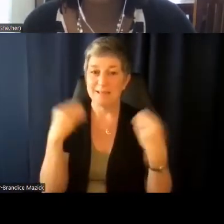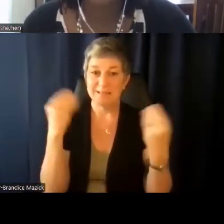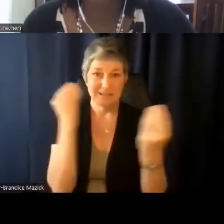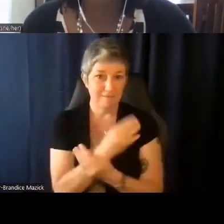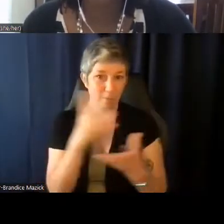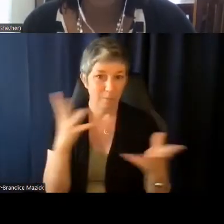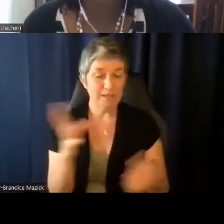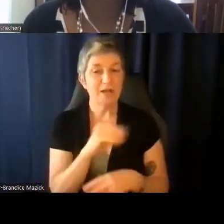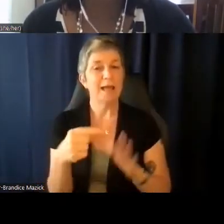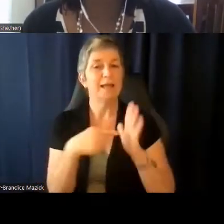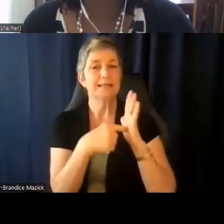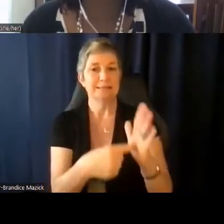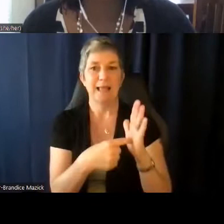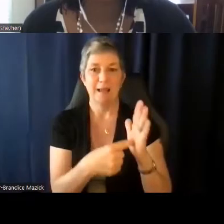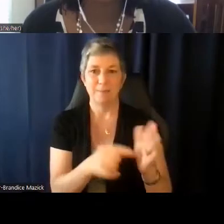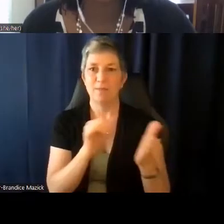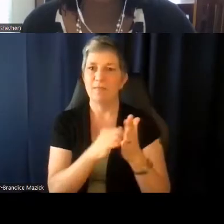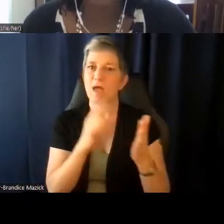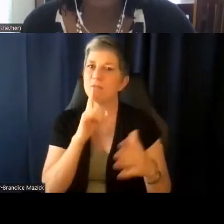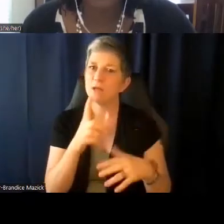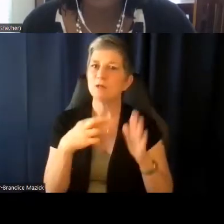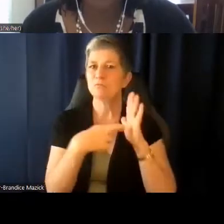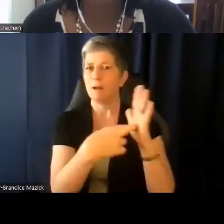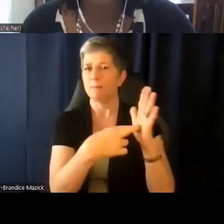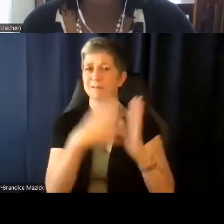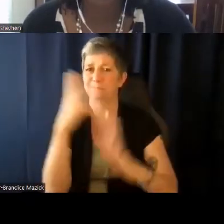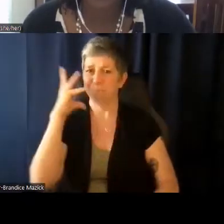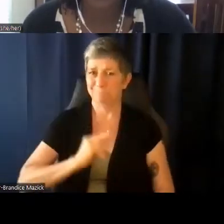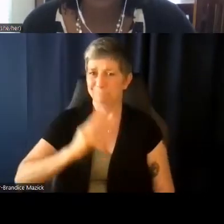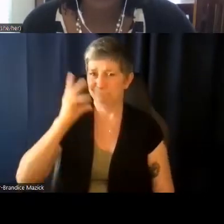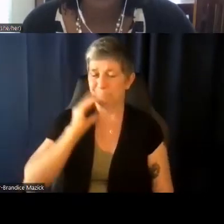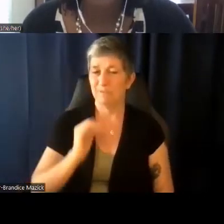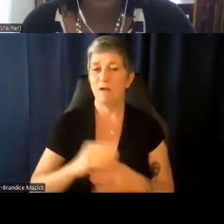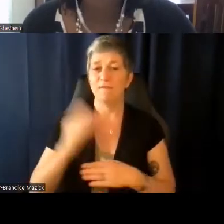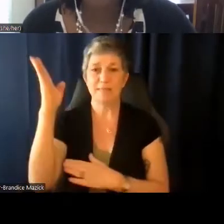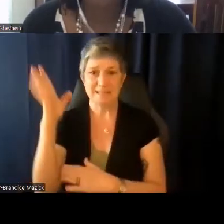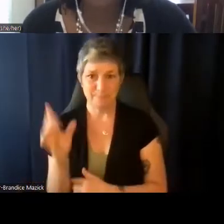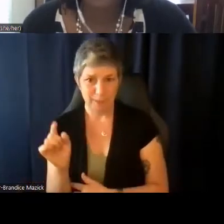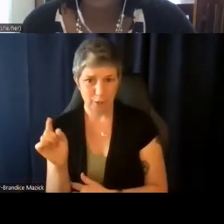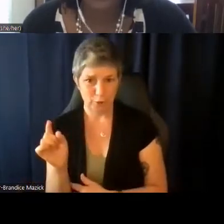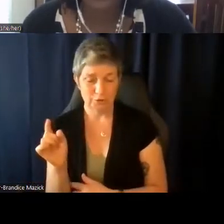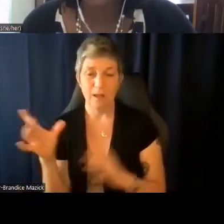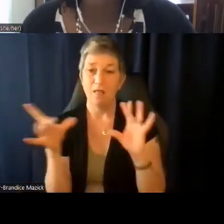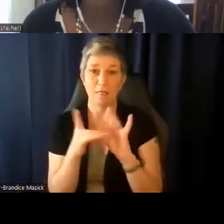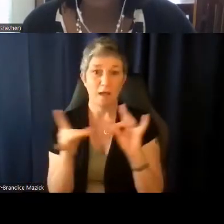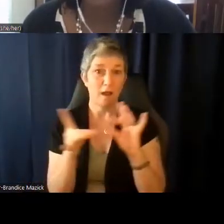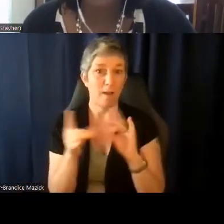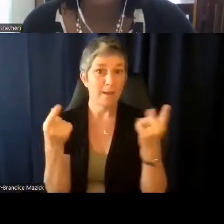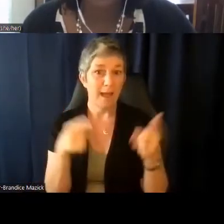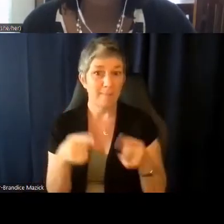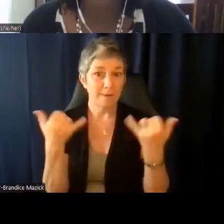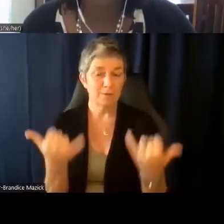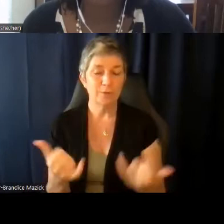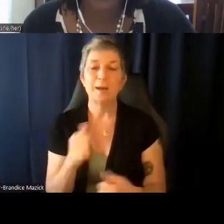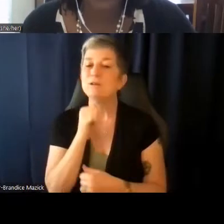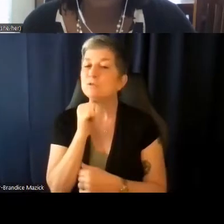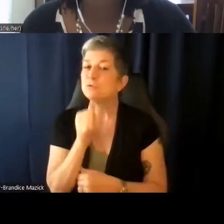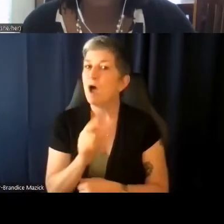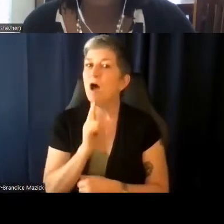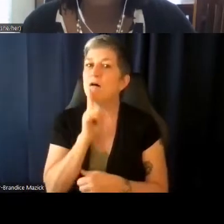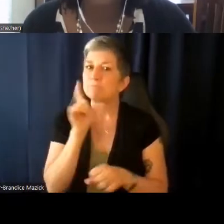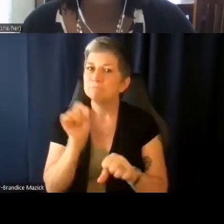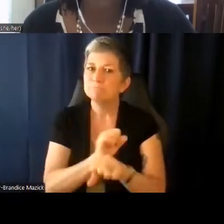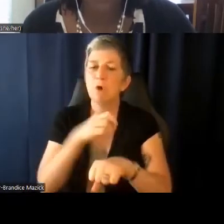and examples that represent the experiences of the speakers. The comments made today do not necessarily reflect